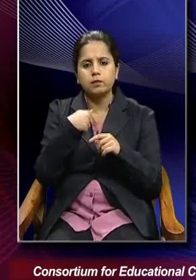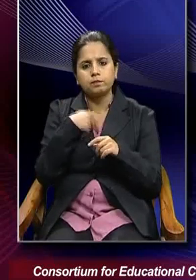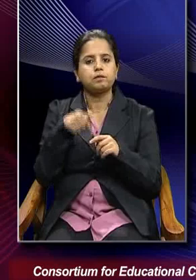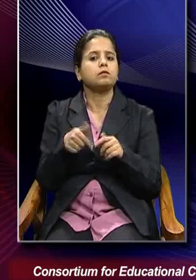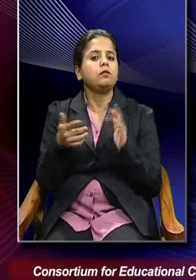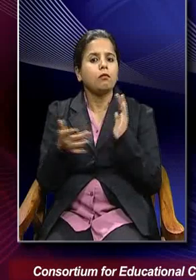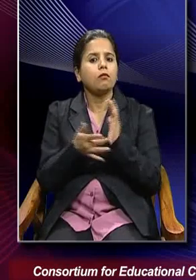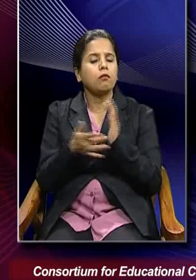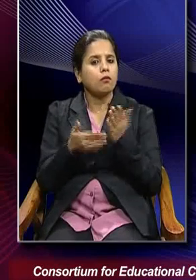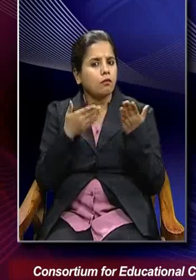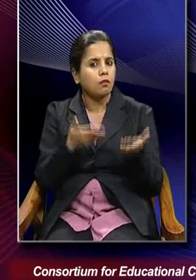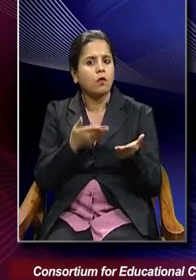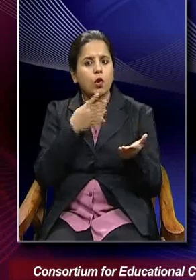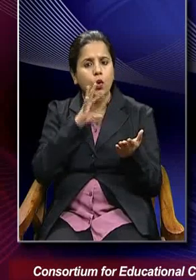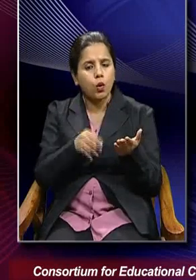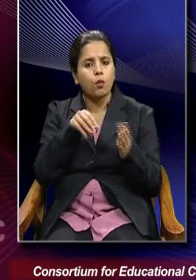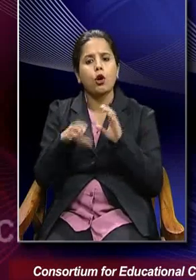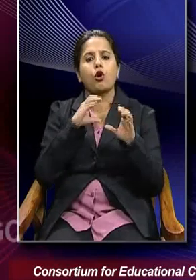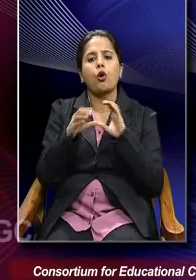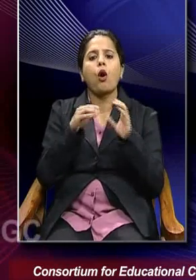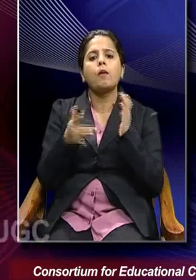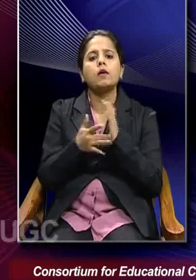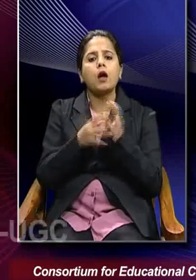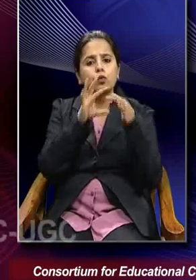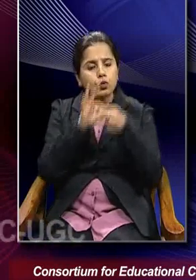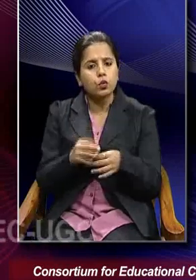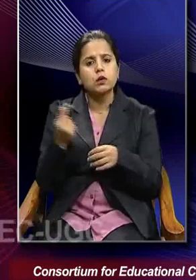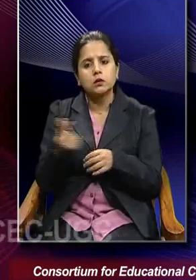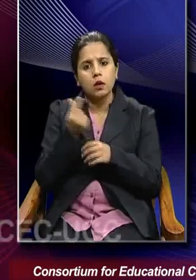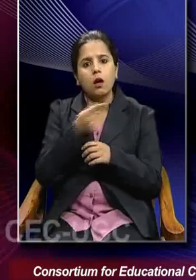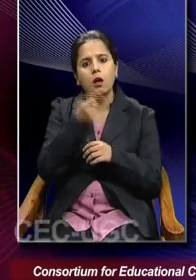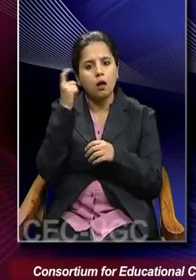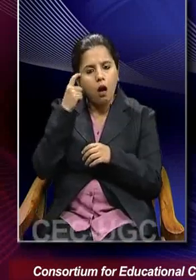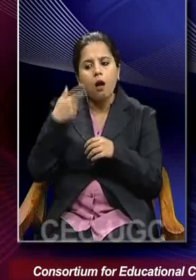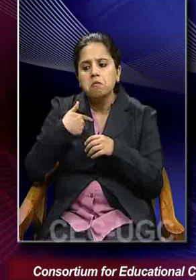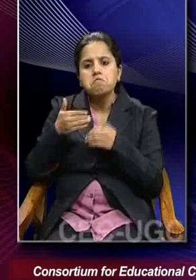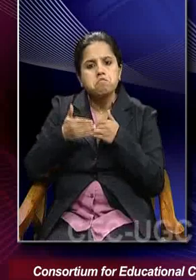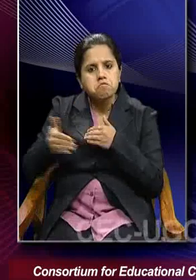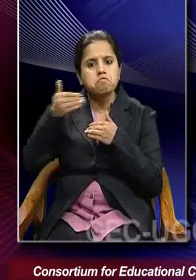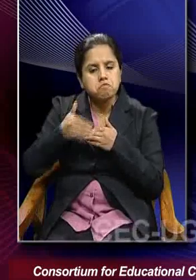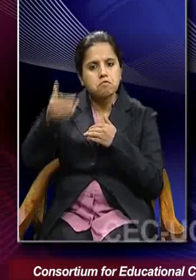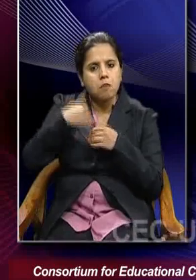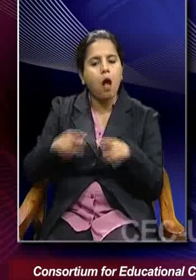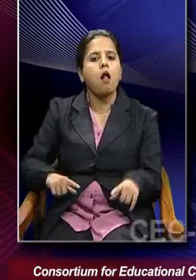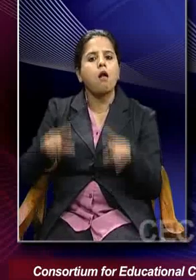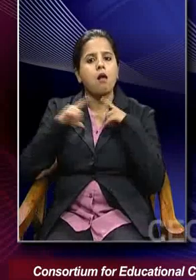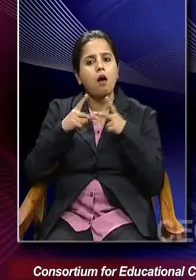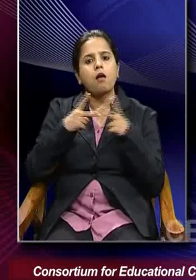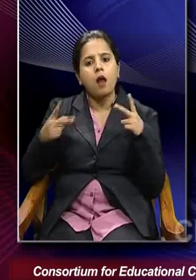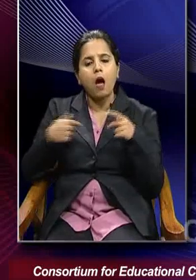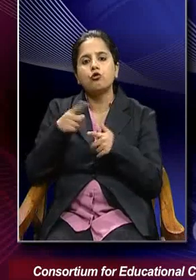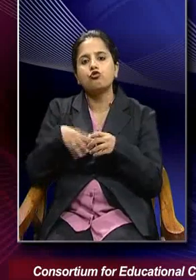technology and telecommunications that did keep things going from lives to